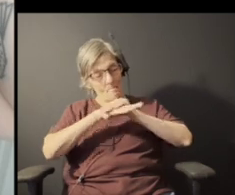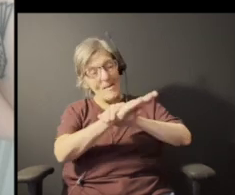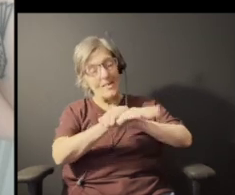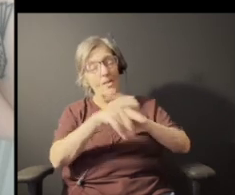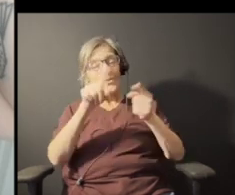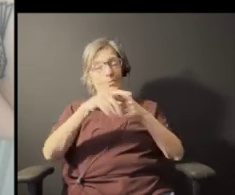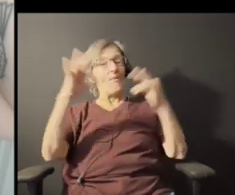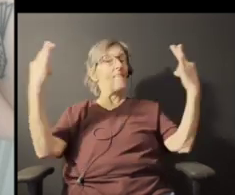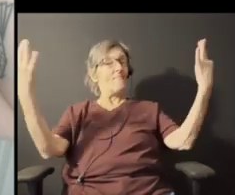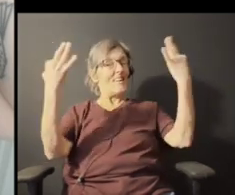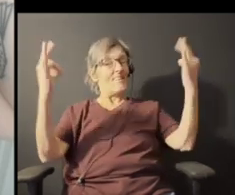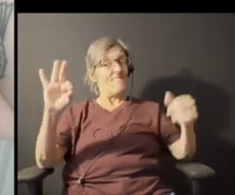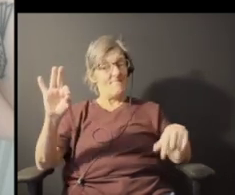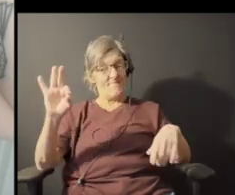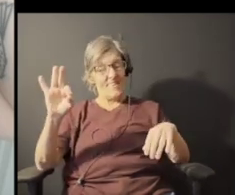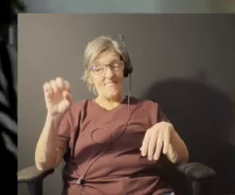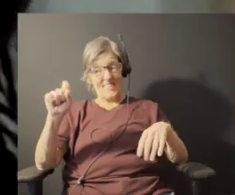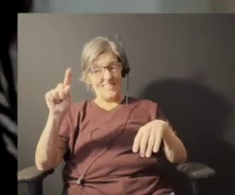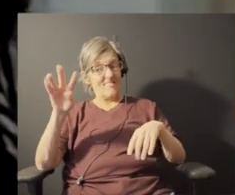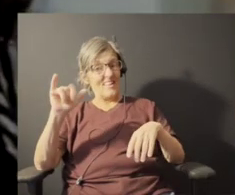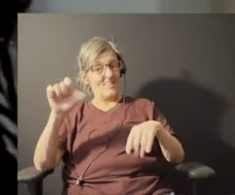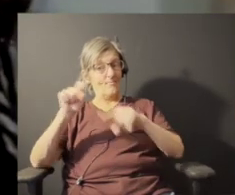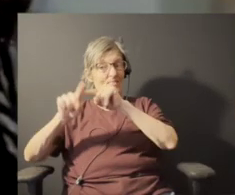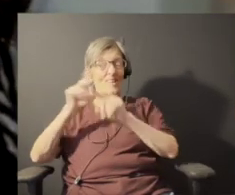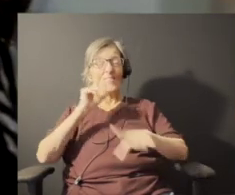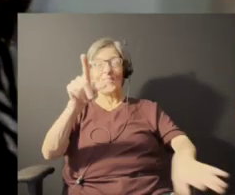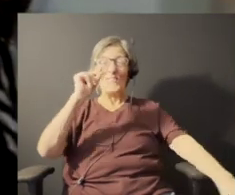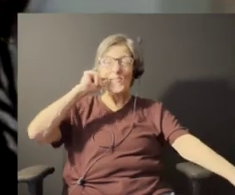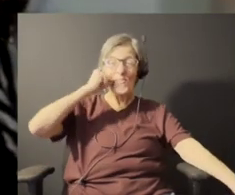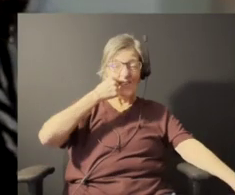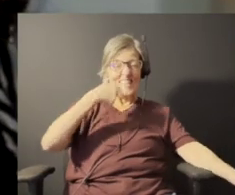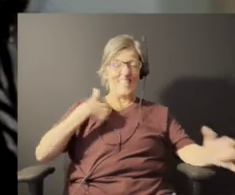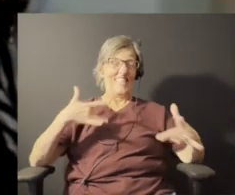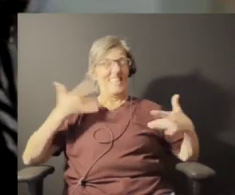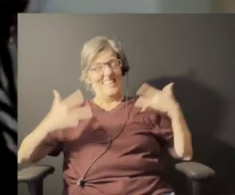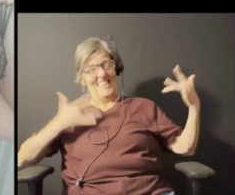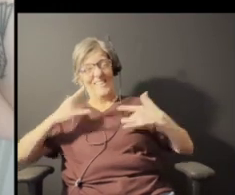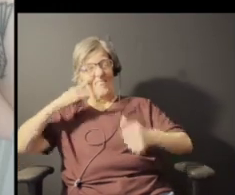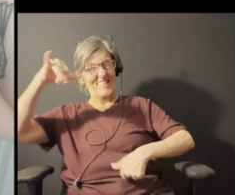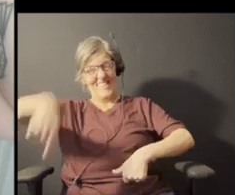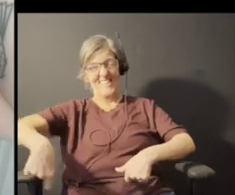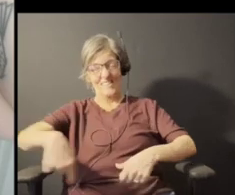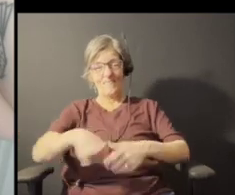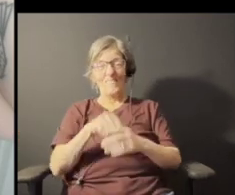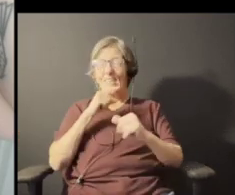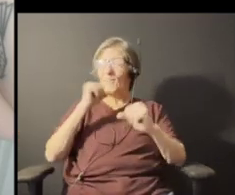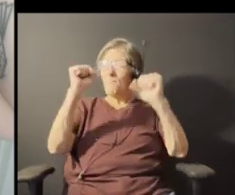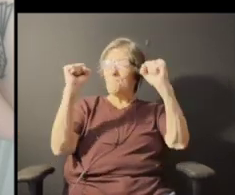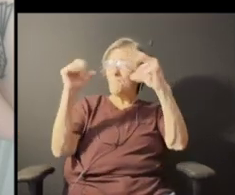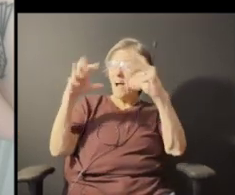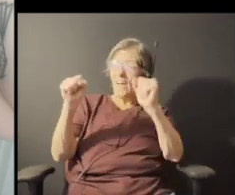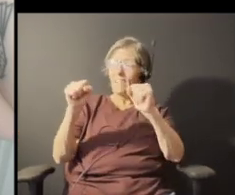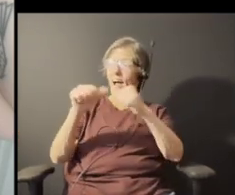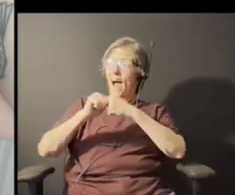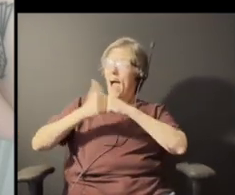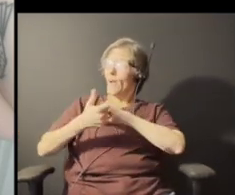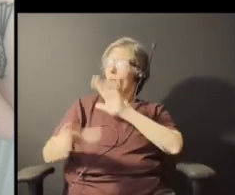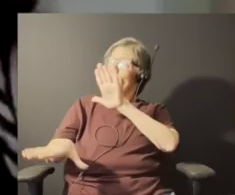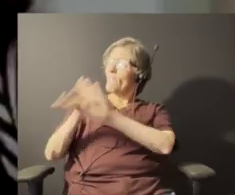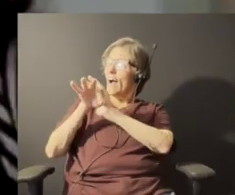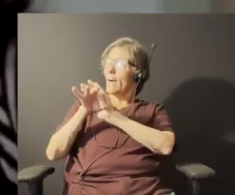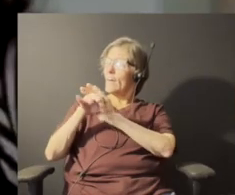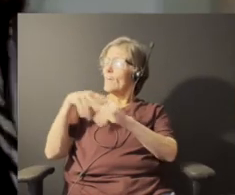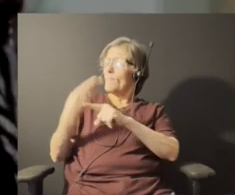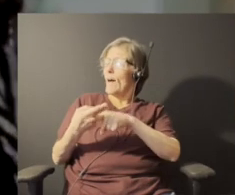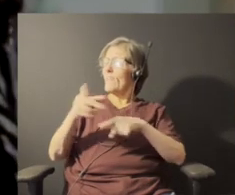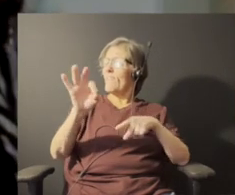to festivals. And so cool. I'm really excited about it. That's amazing. How did you find out about